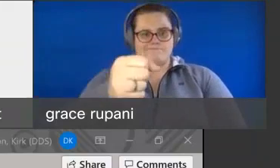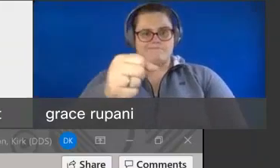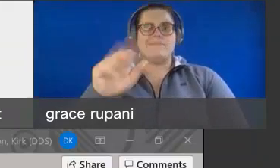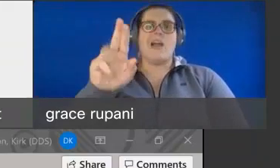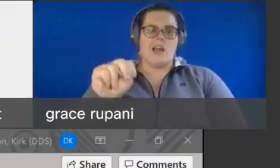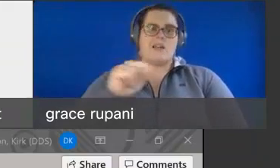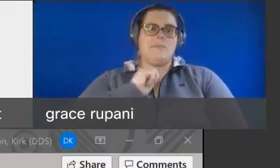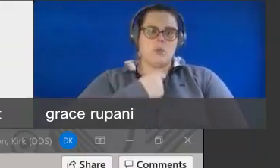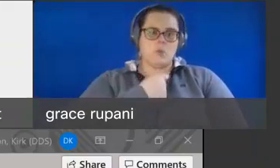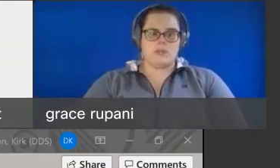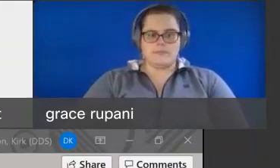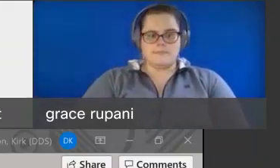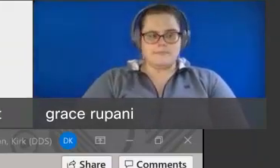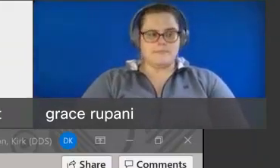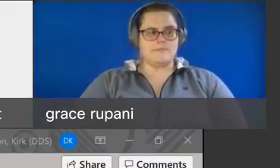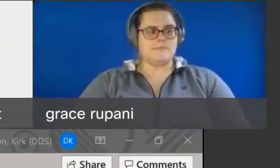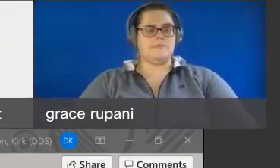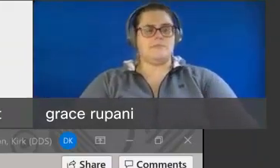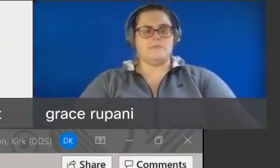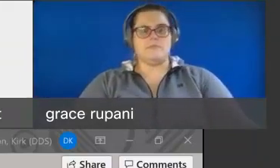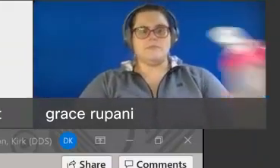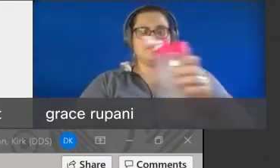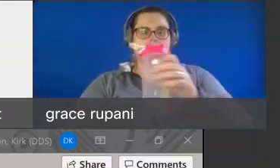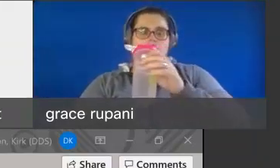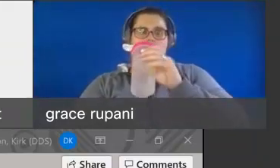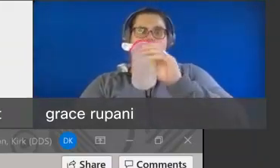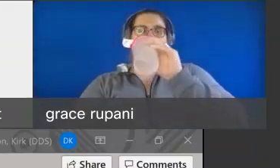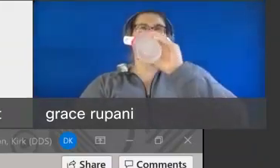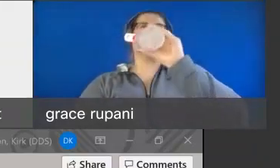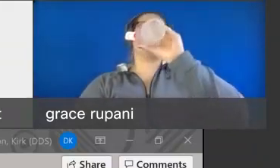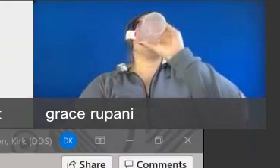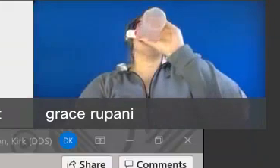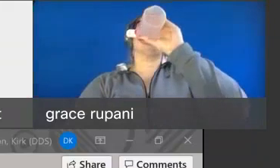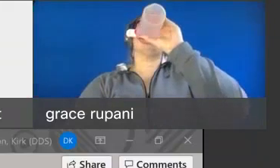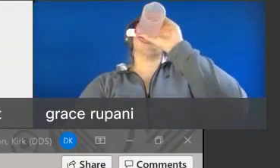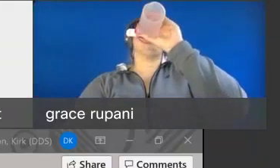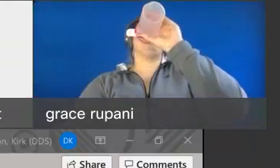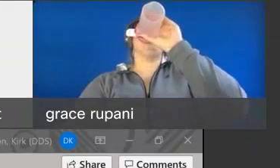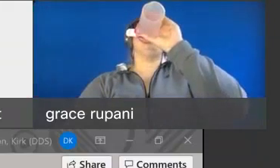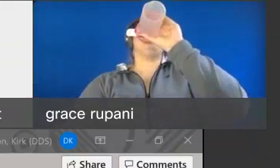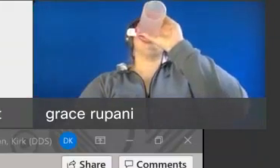Yes. Good afternoon.